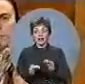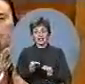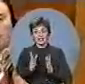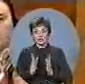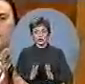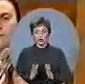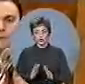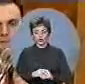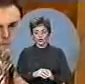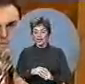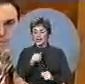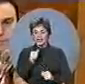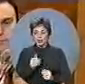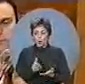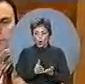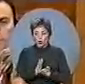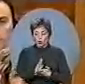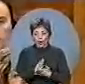Speaker,